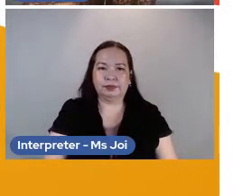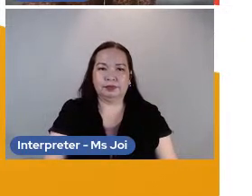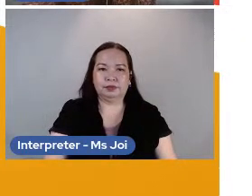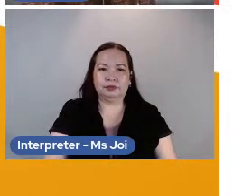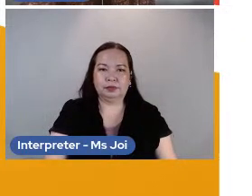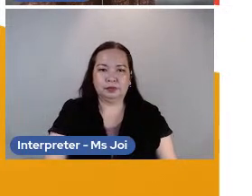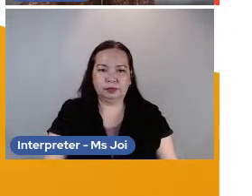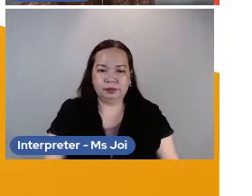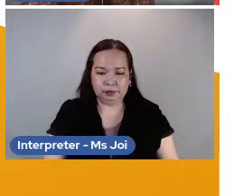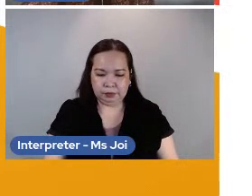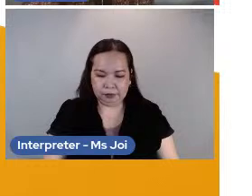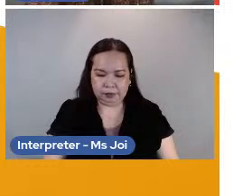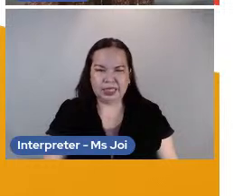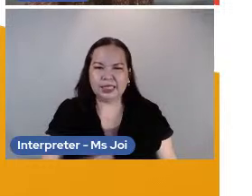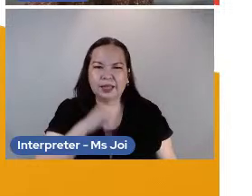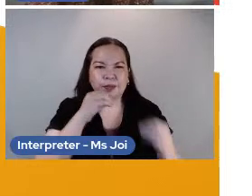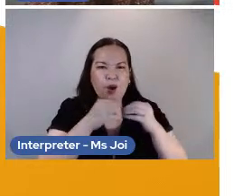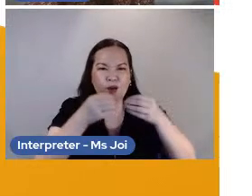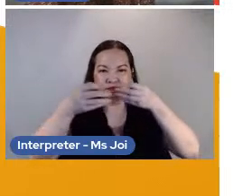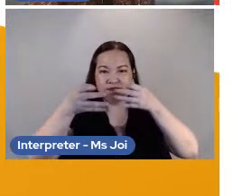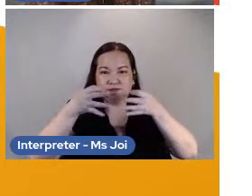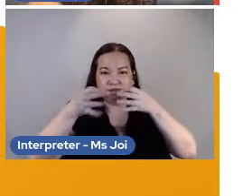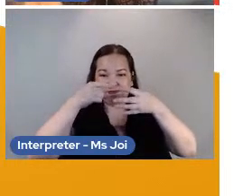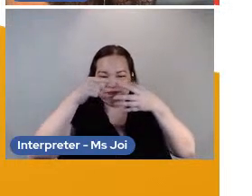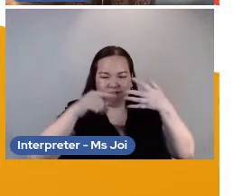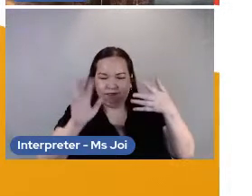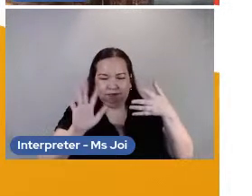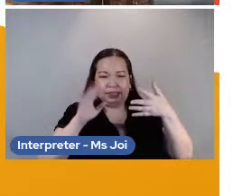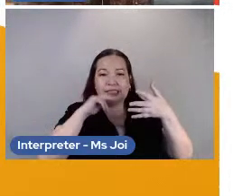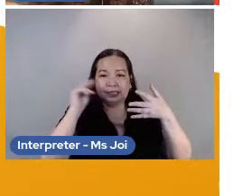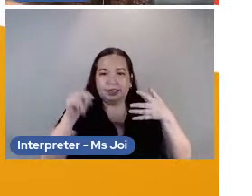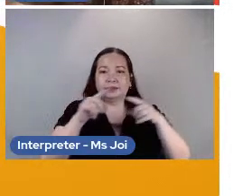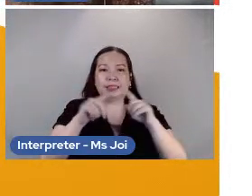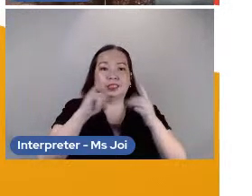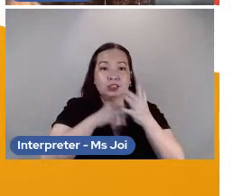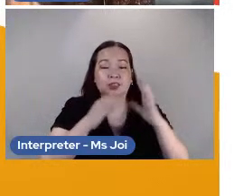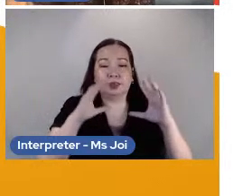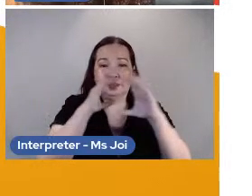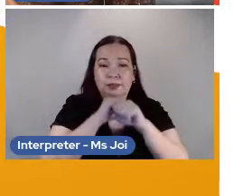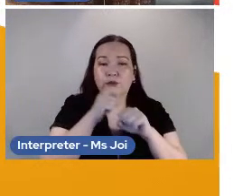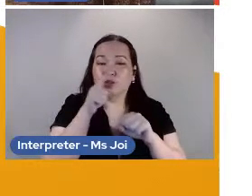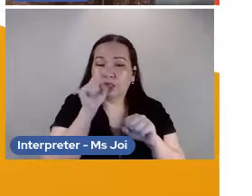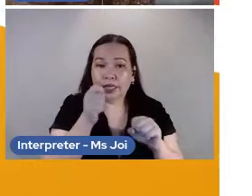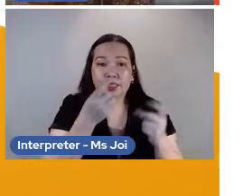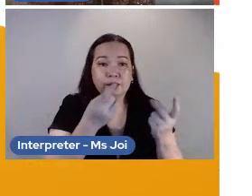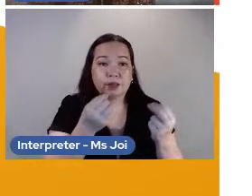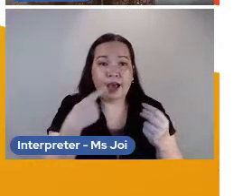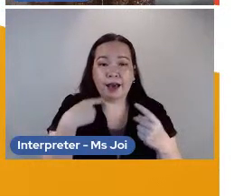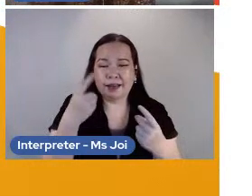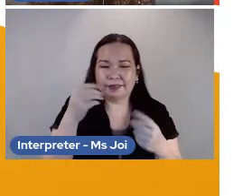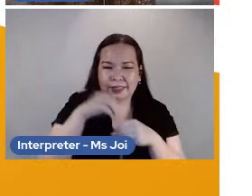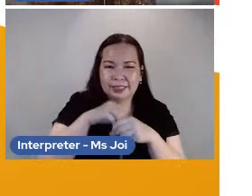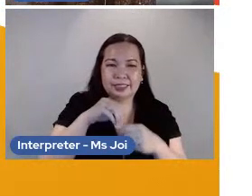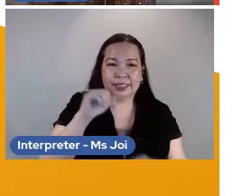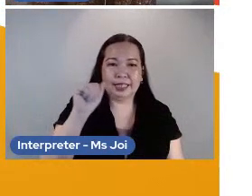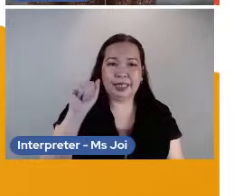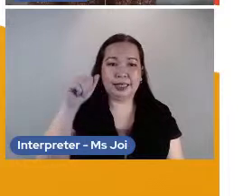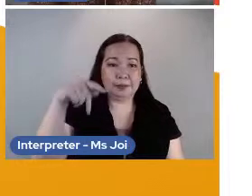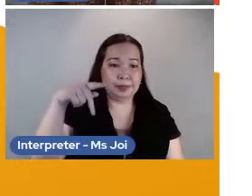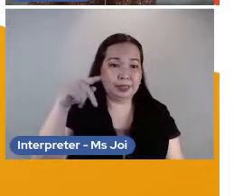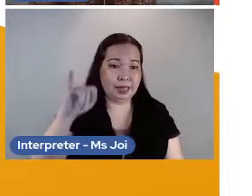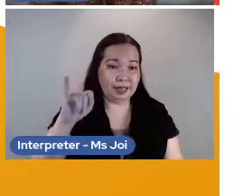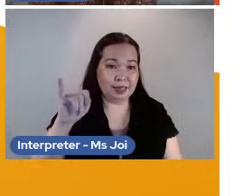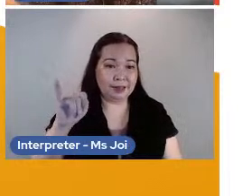I'm not going to go through these one by one, but just to give you an idea of some of the things that you can do with the Ads Library API